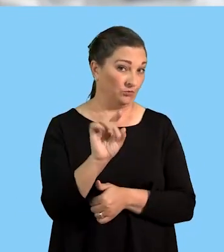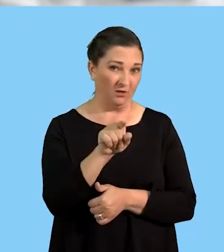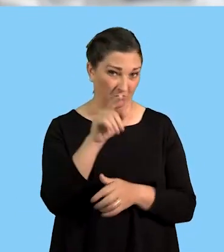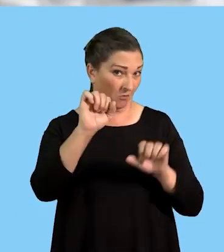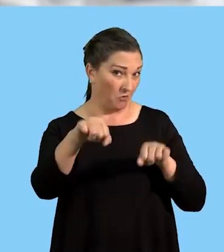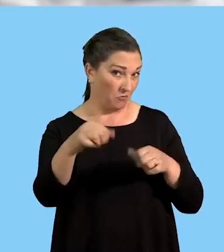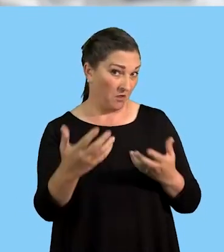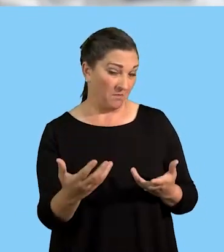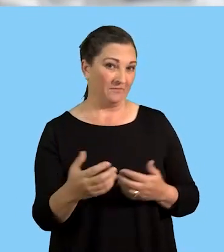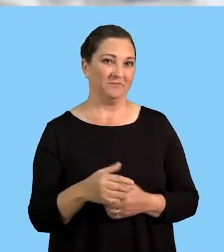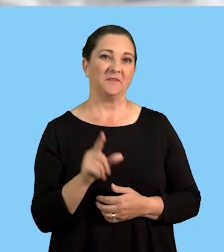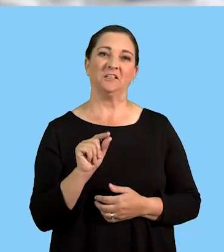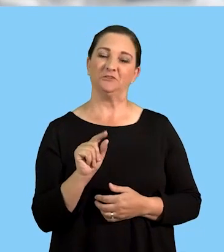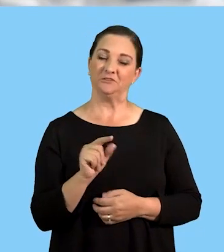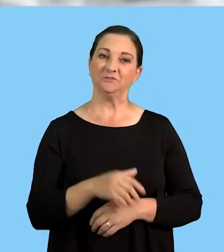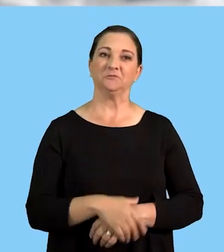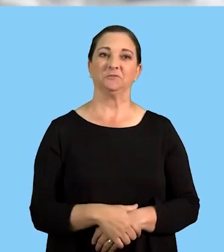that? Interesting.